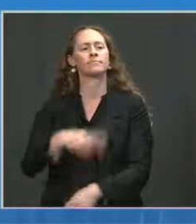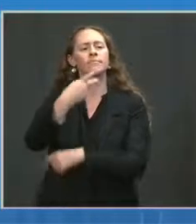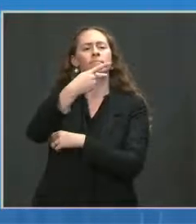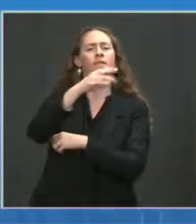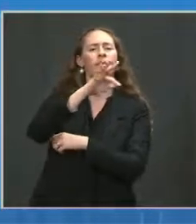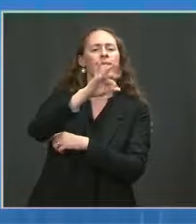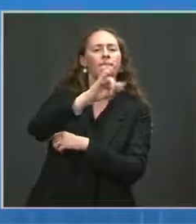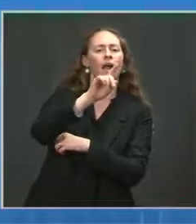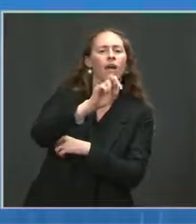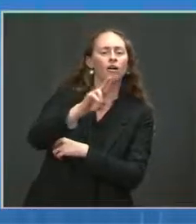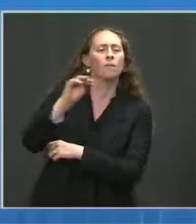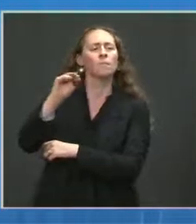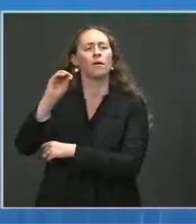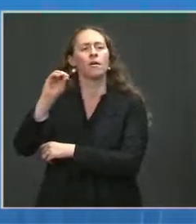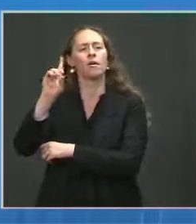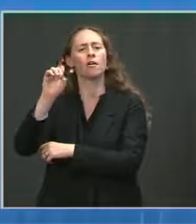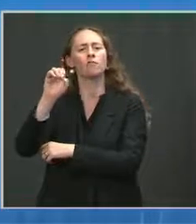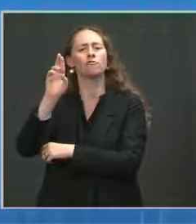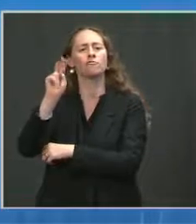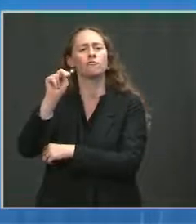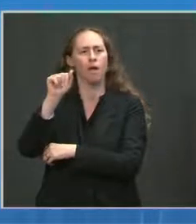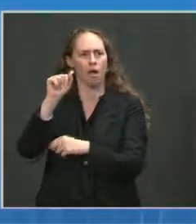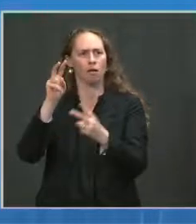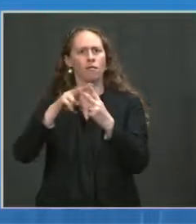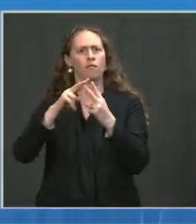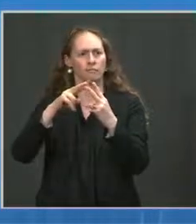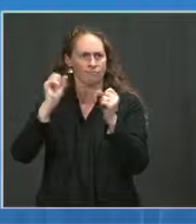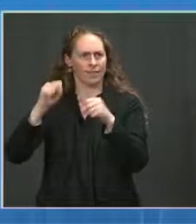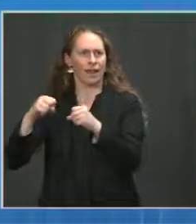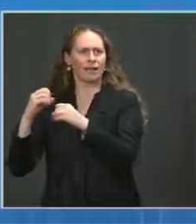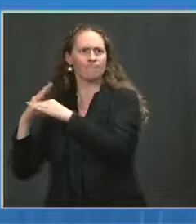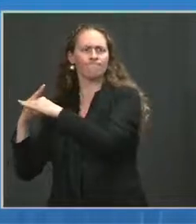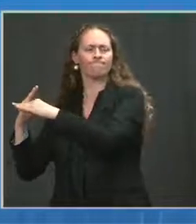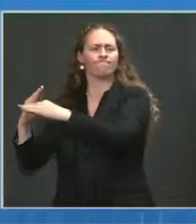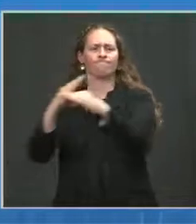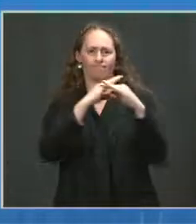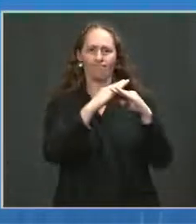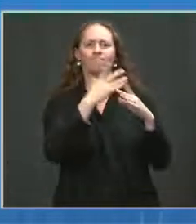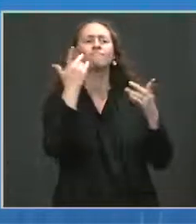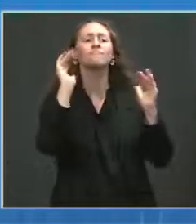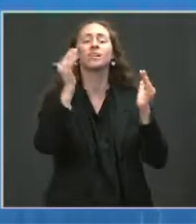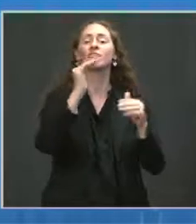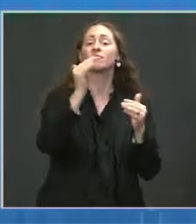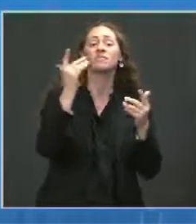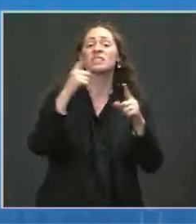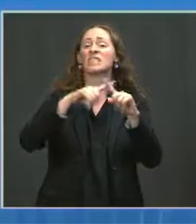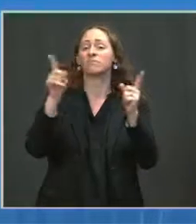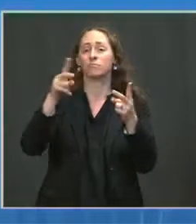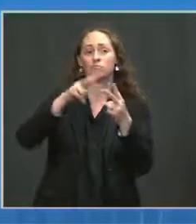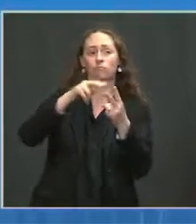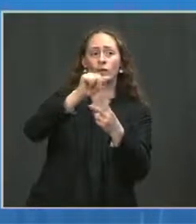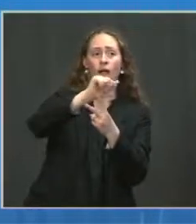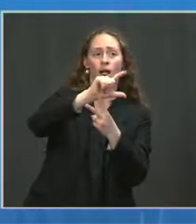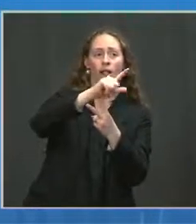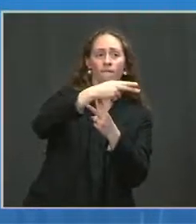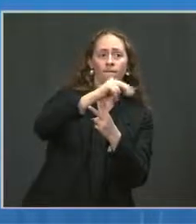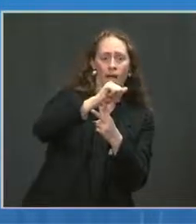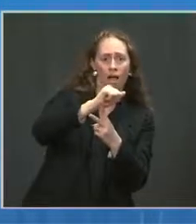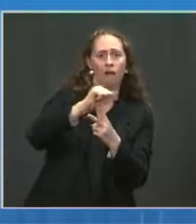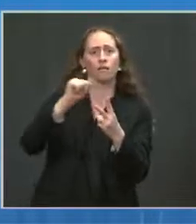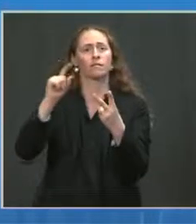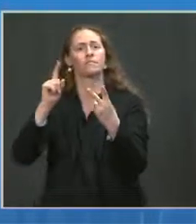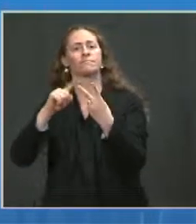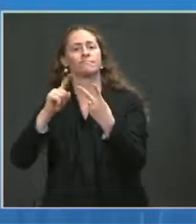with regard to protection against Alpha versus Delta in 3 separate countries? The data on